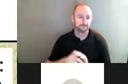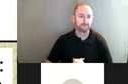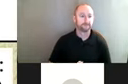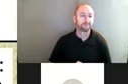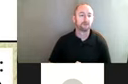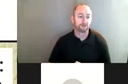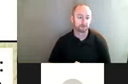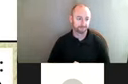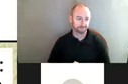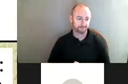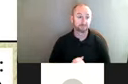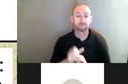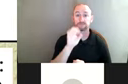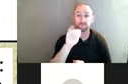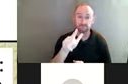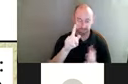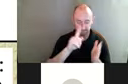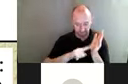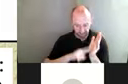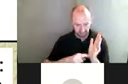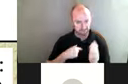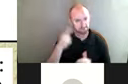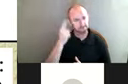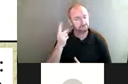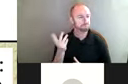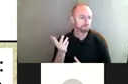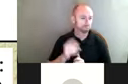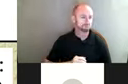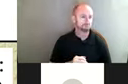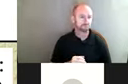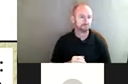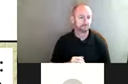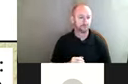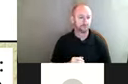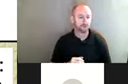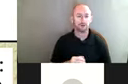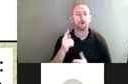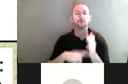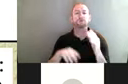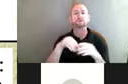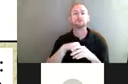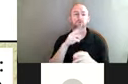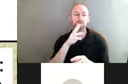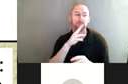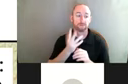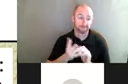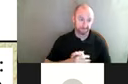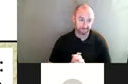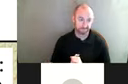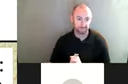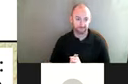So after I looked at soil, I wondered, well, what do we see in the water?